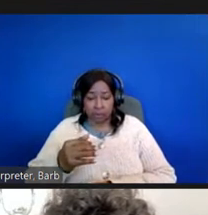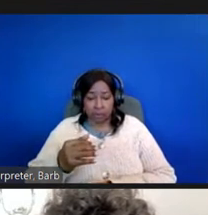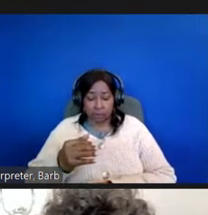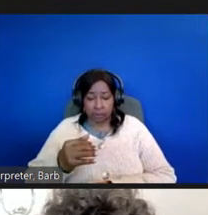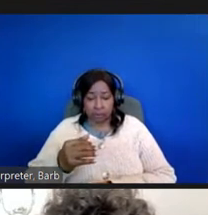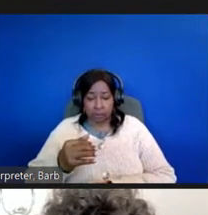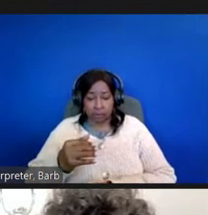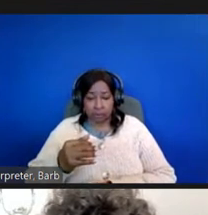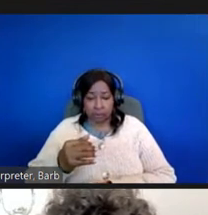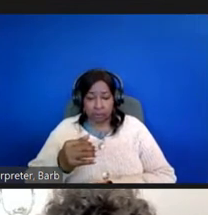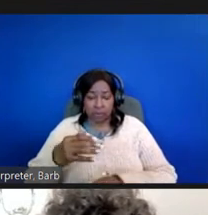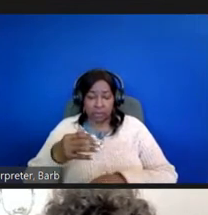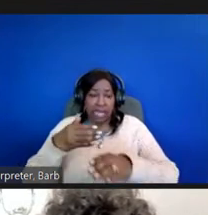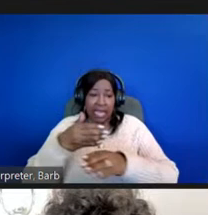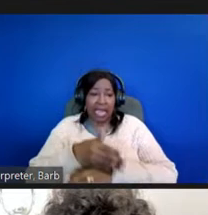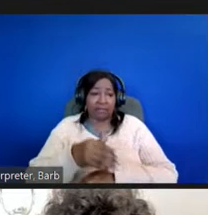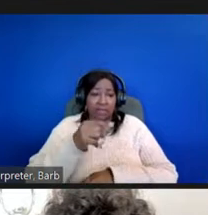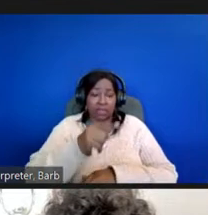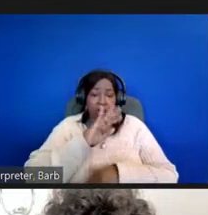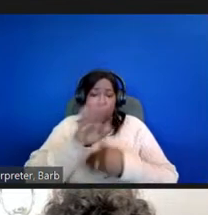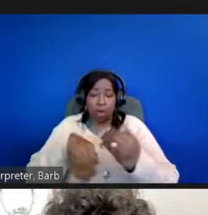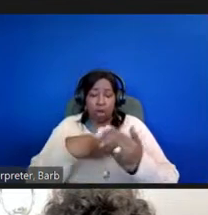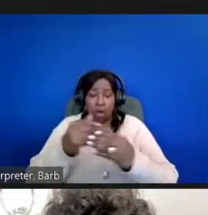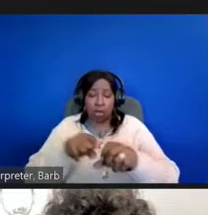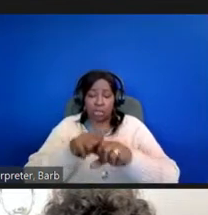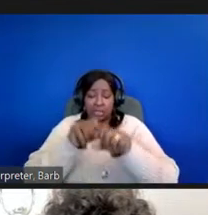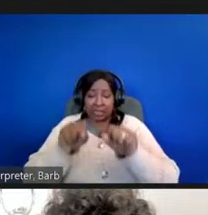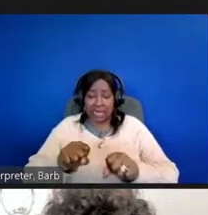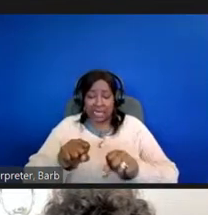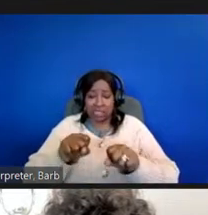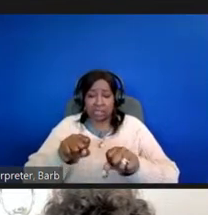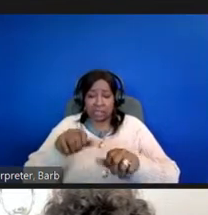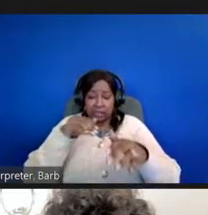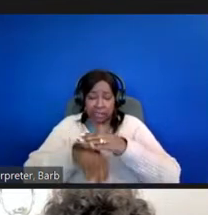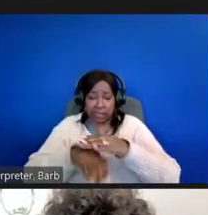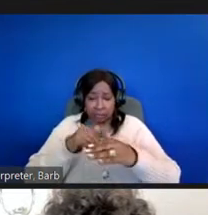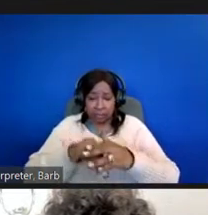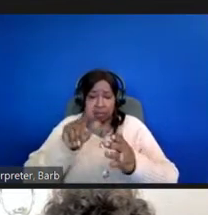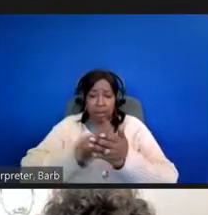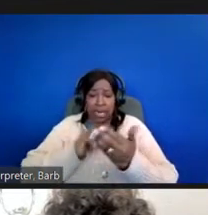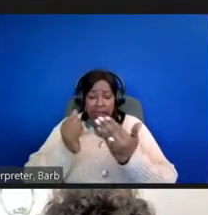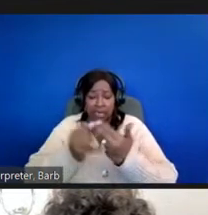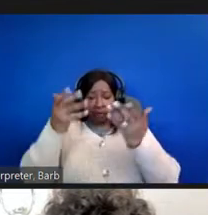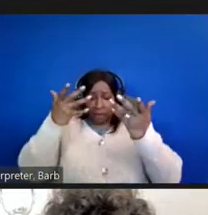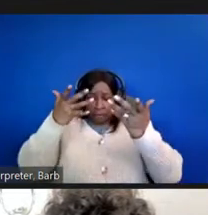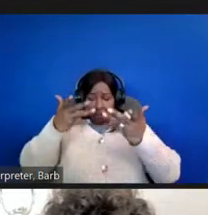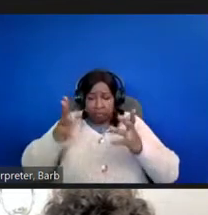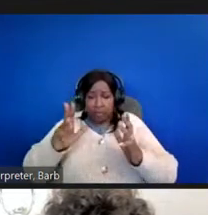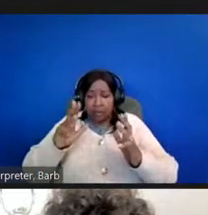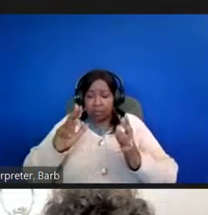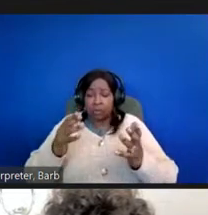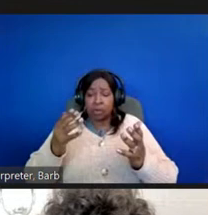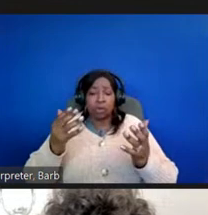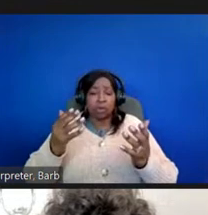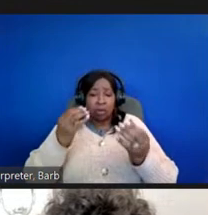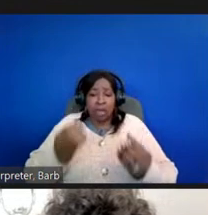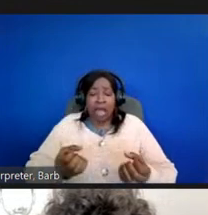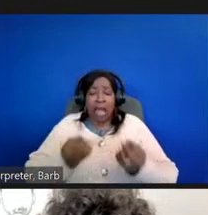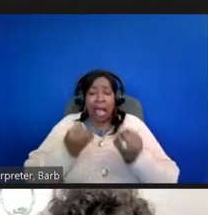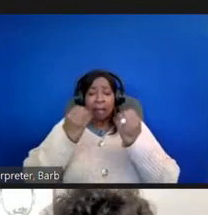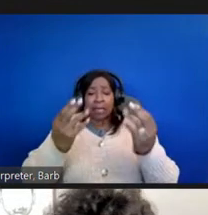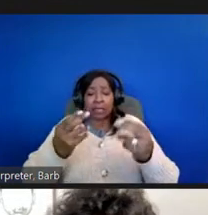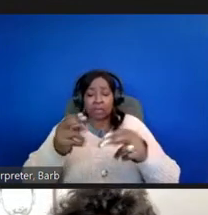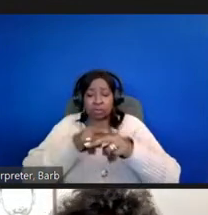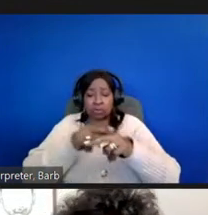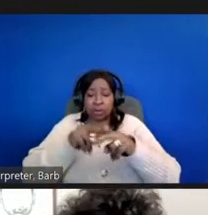All Stations Accessibility Project is complete, what percentage or how many of the train stations will